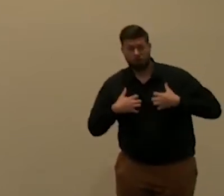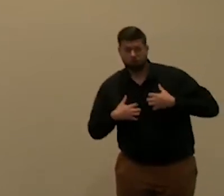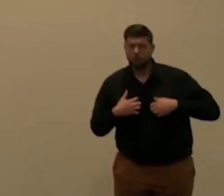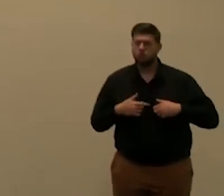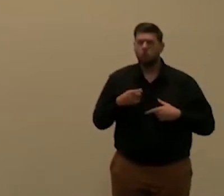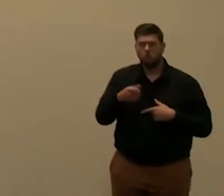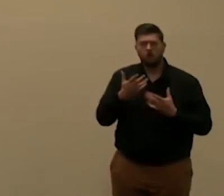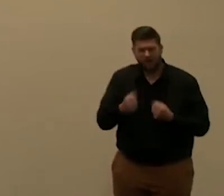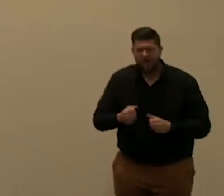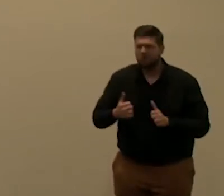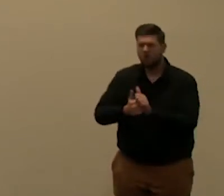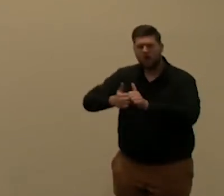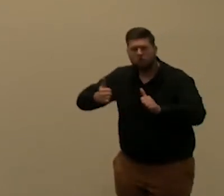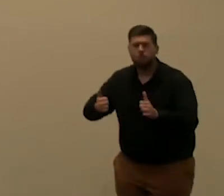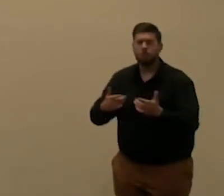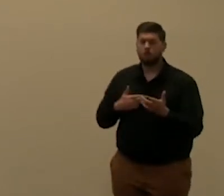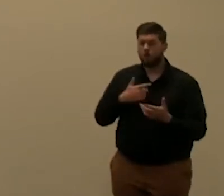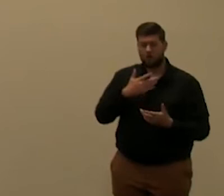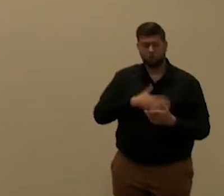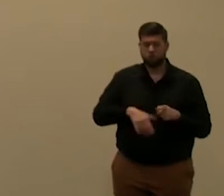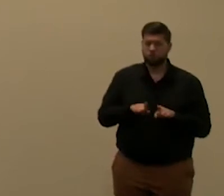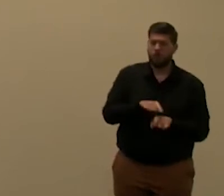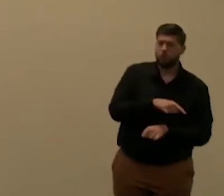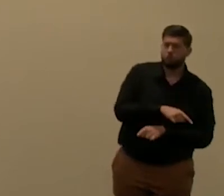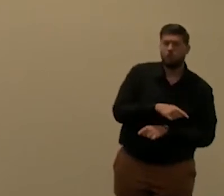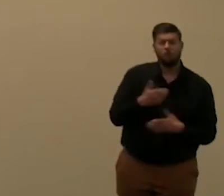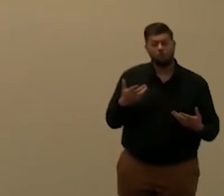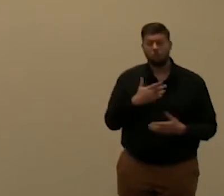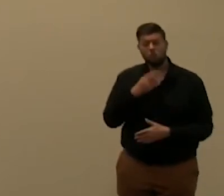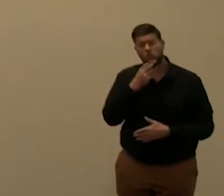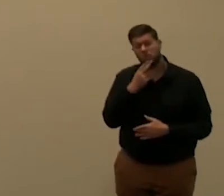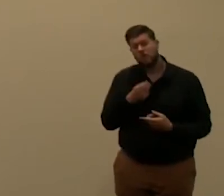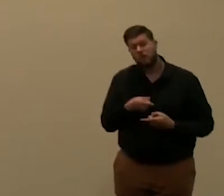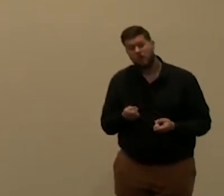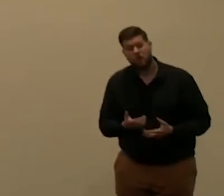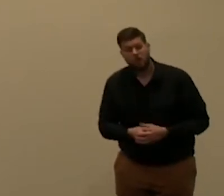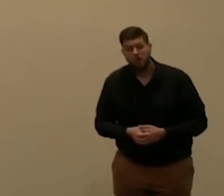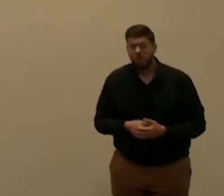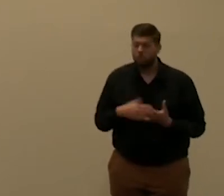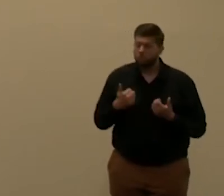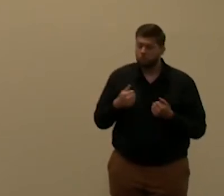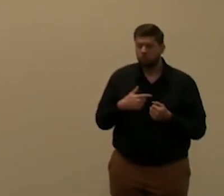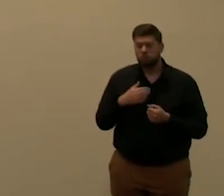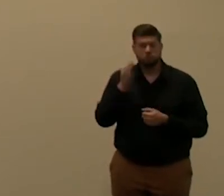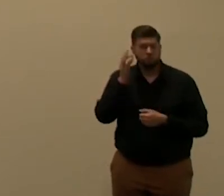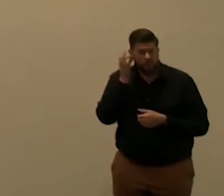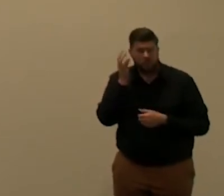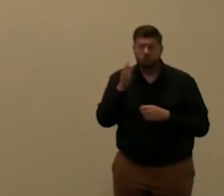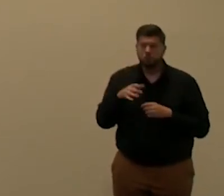large company and you want to do something like that as well, it might be useful. There are some really good tips and tricks